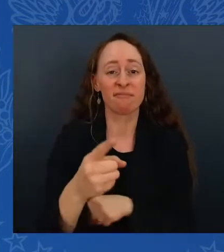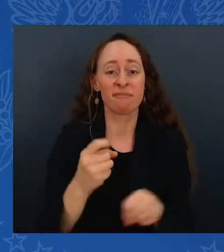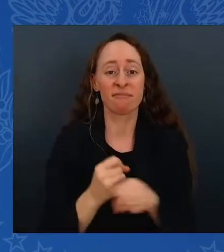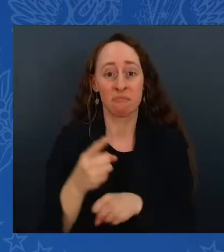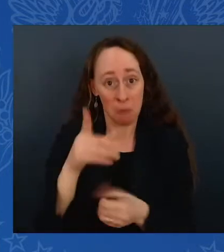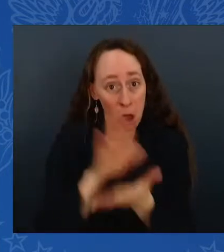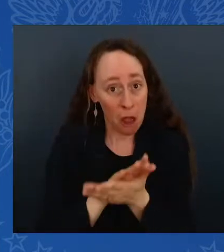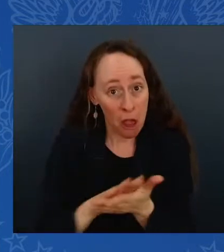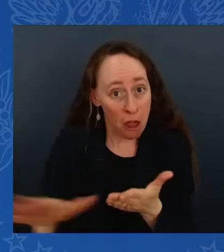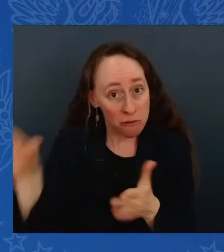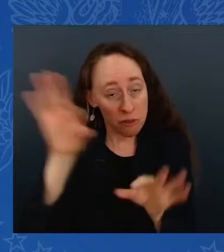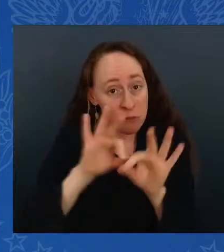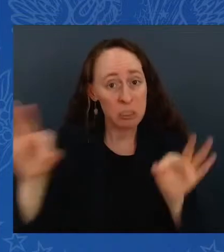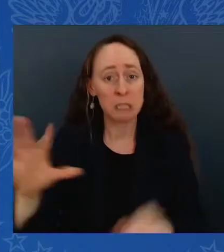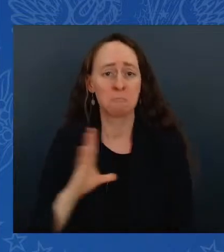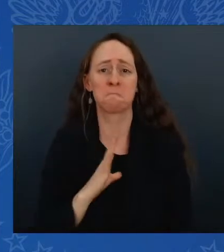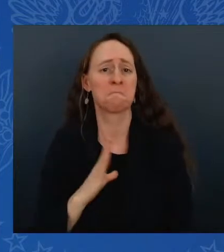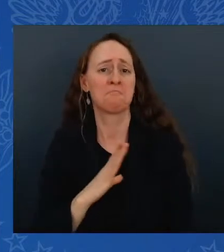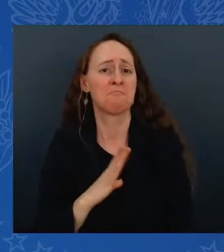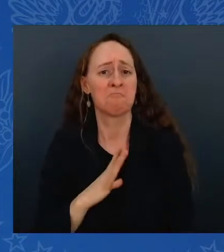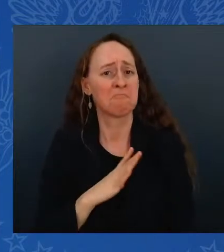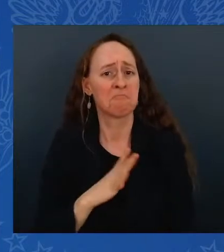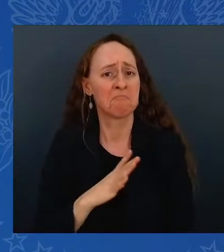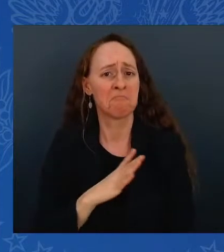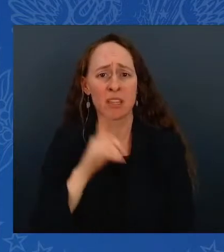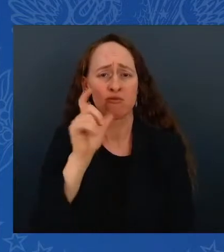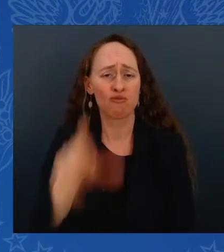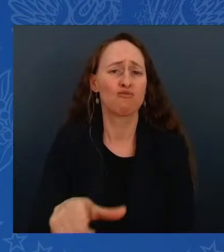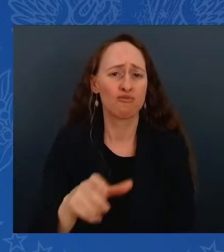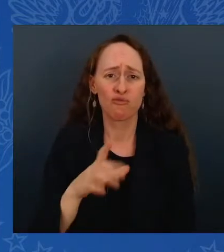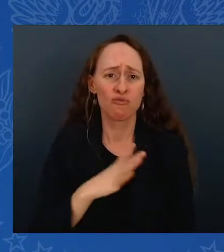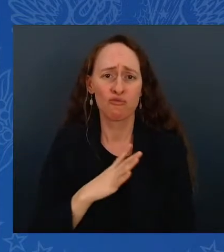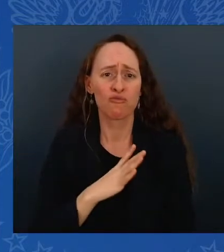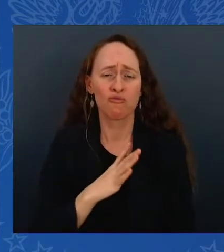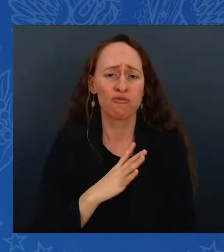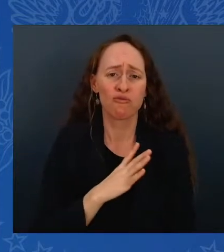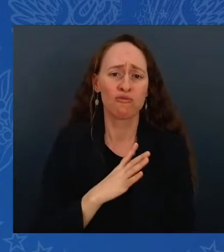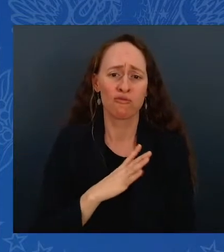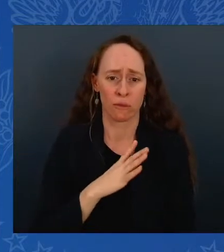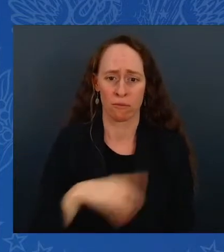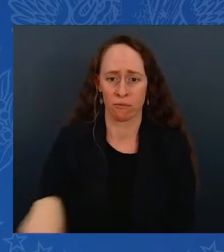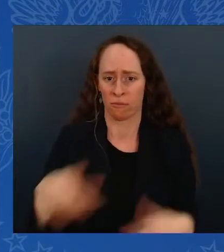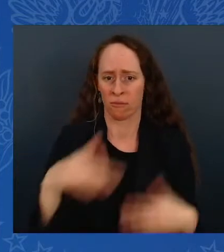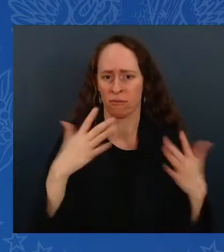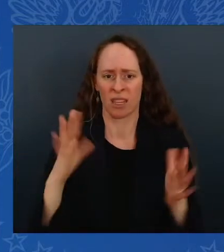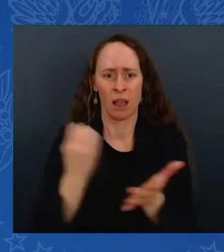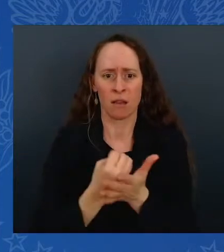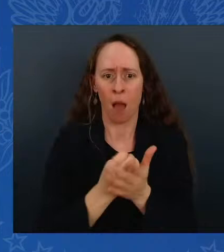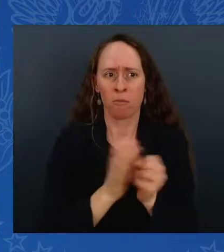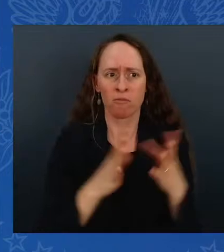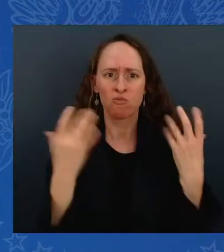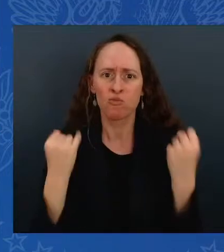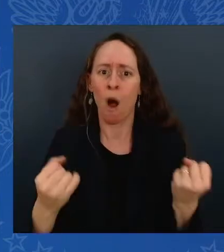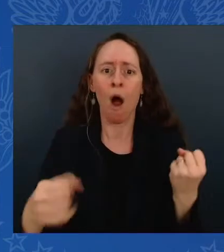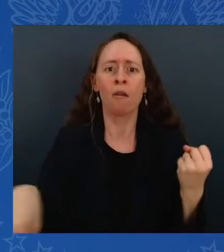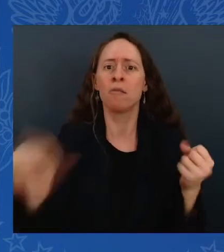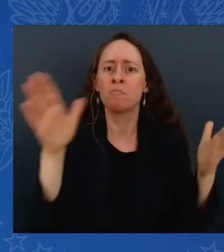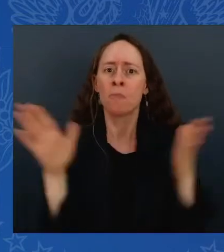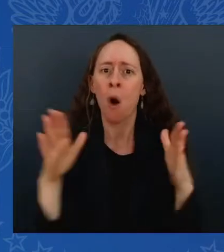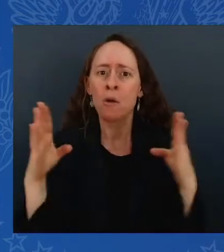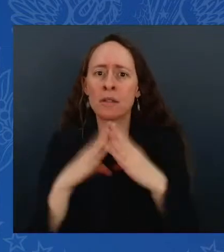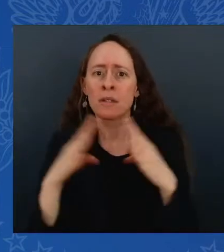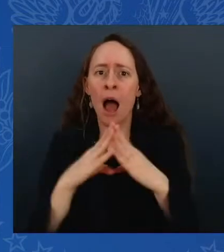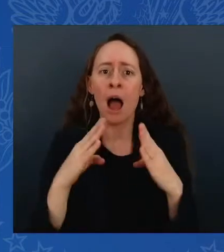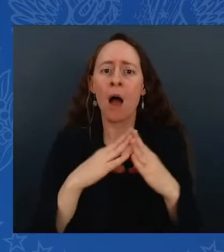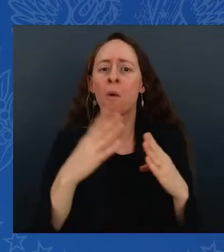growth with the one outside of Columbus, Ohio, 1,000 acres. I call it a field of dreams. The